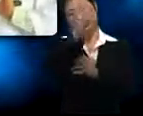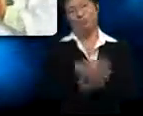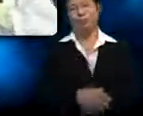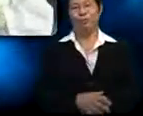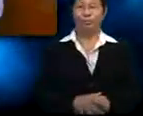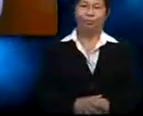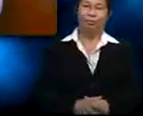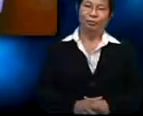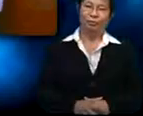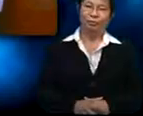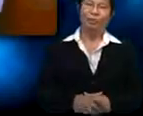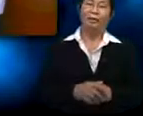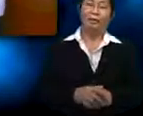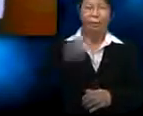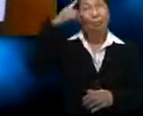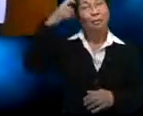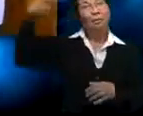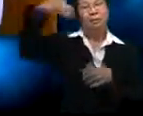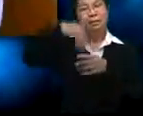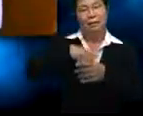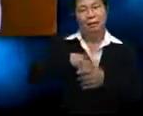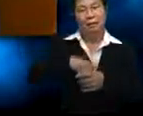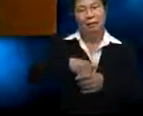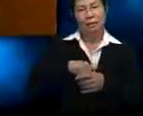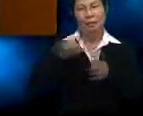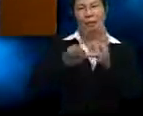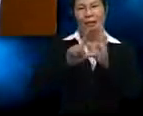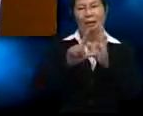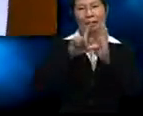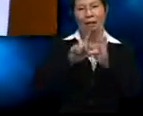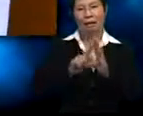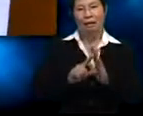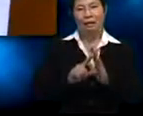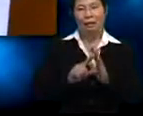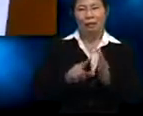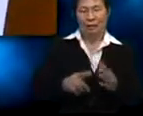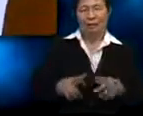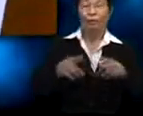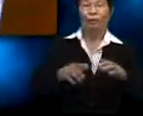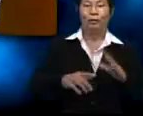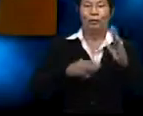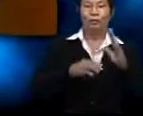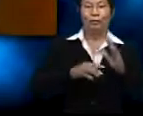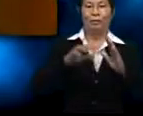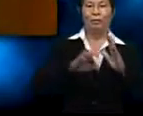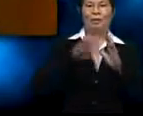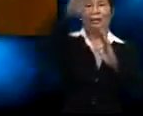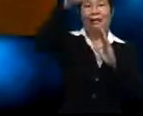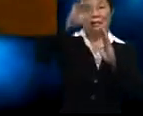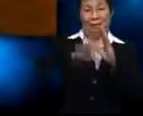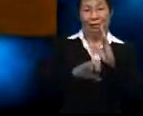0. Imagine when you are in a lift, standing on a weighing machine. If the lift